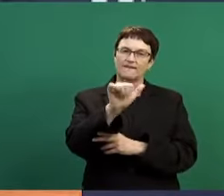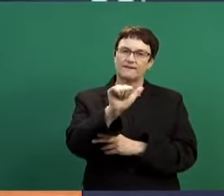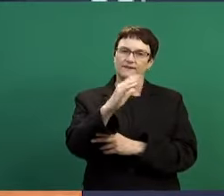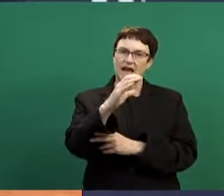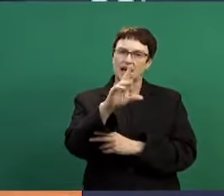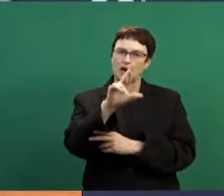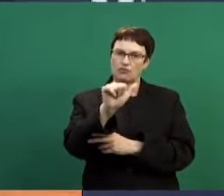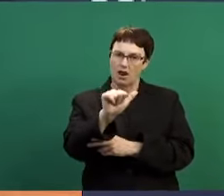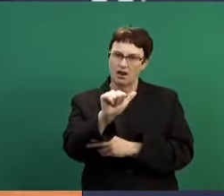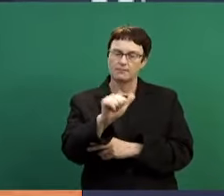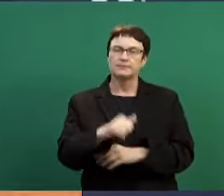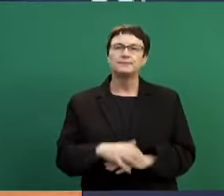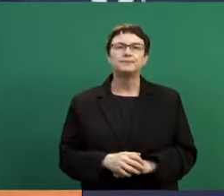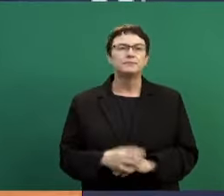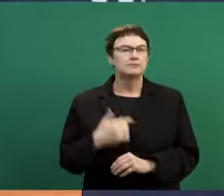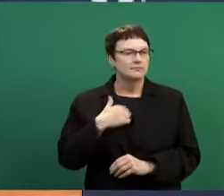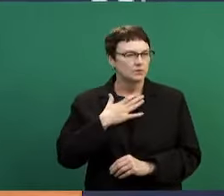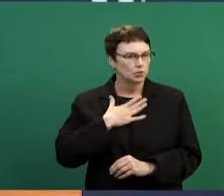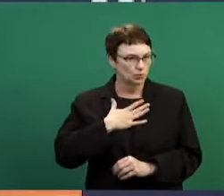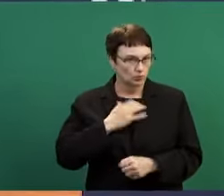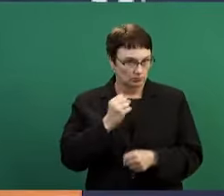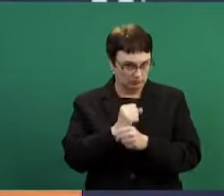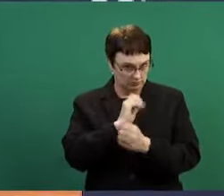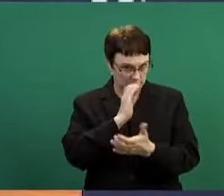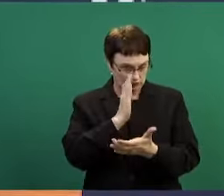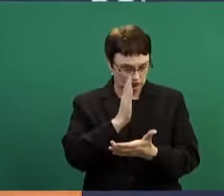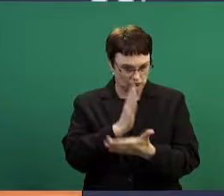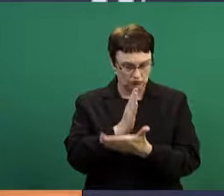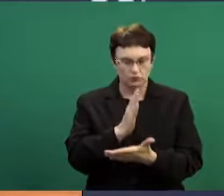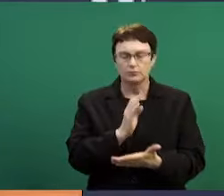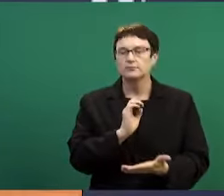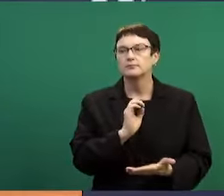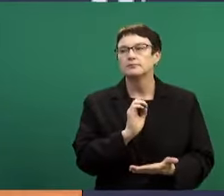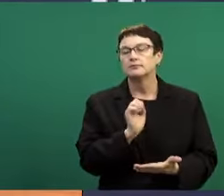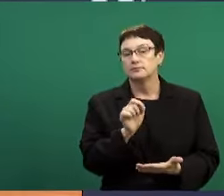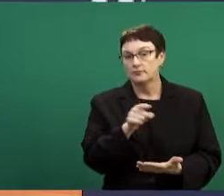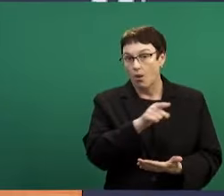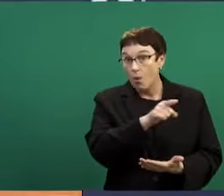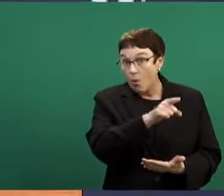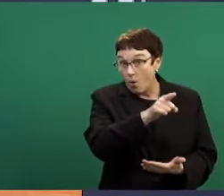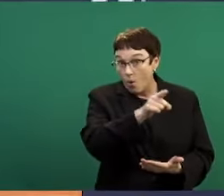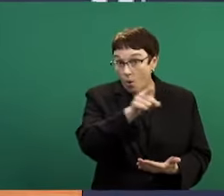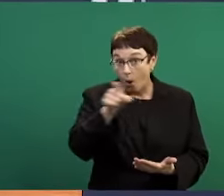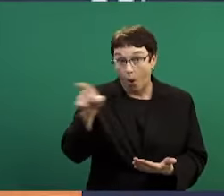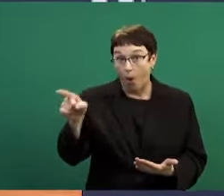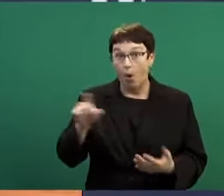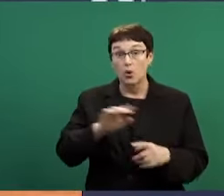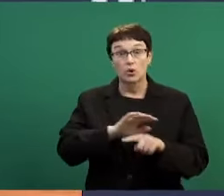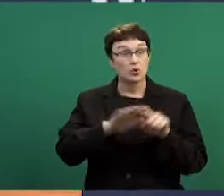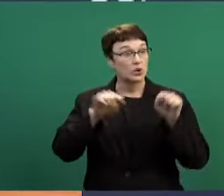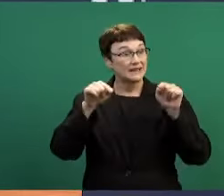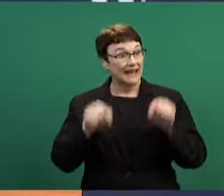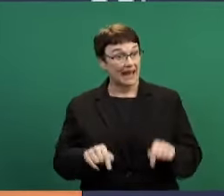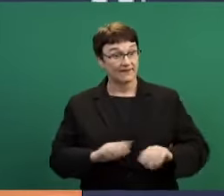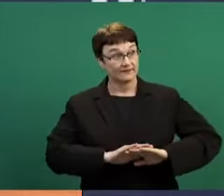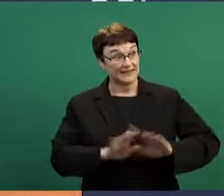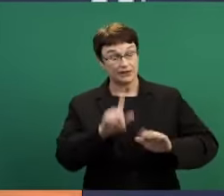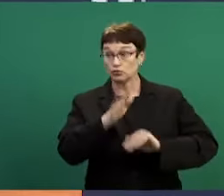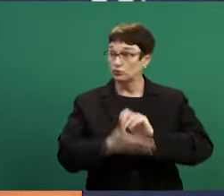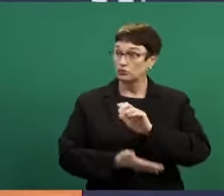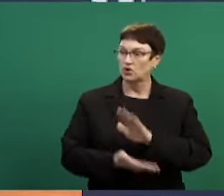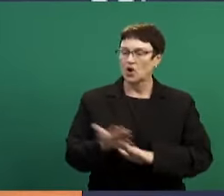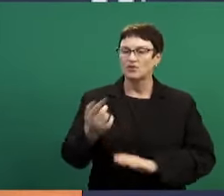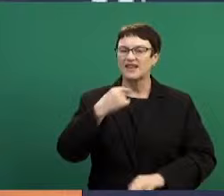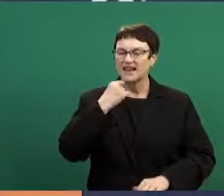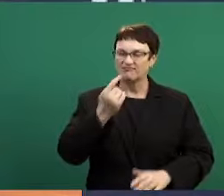I just want to make sure that you do not all say that you leave from here and they say that the